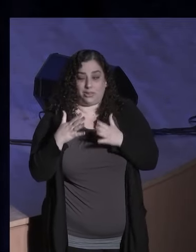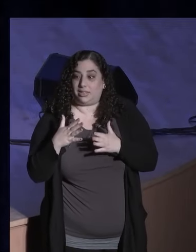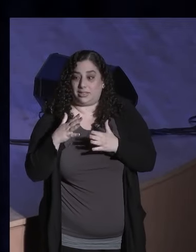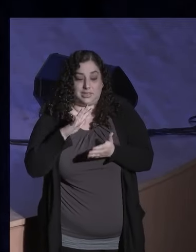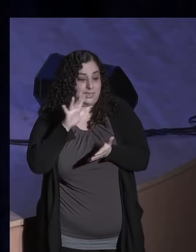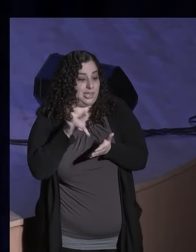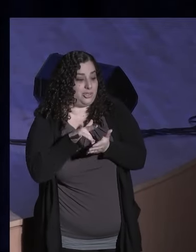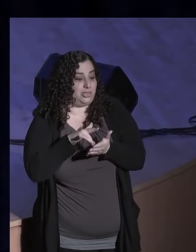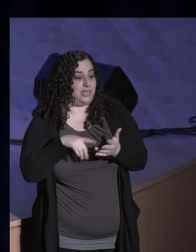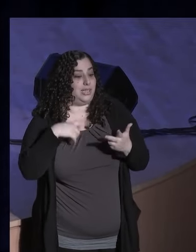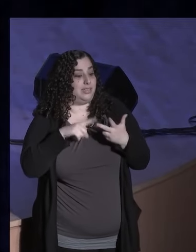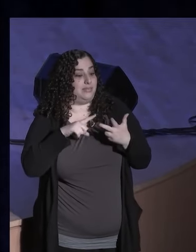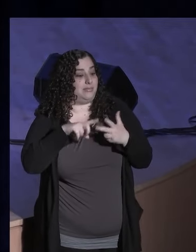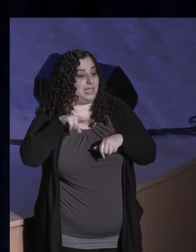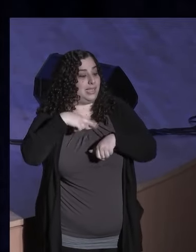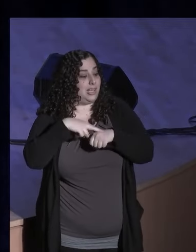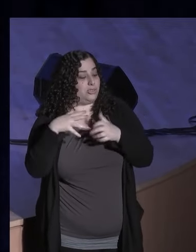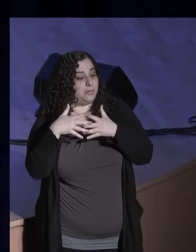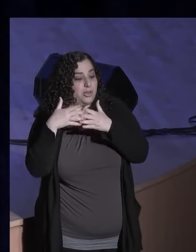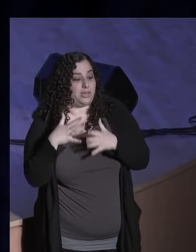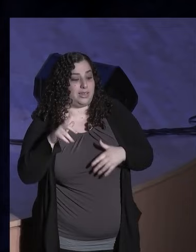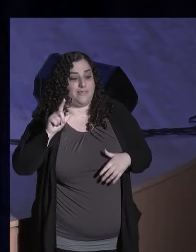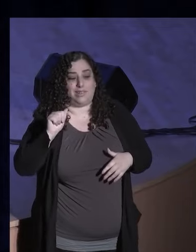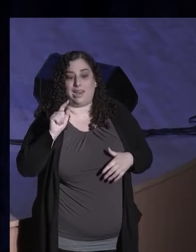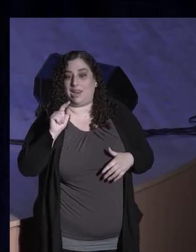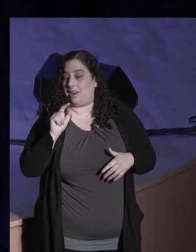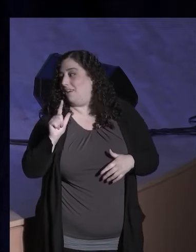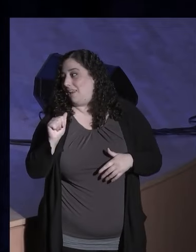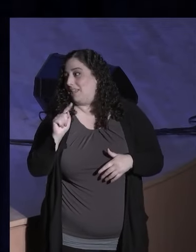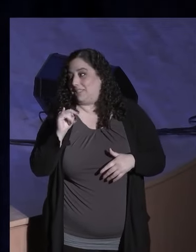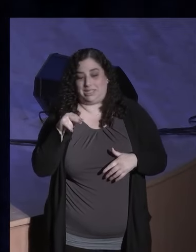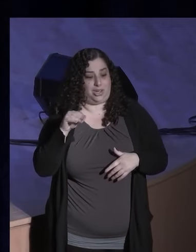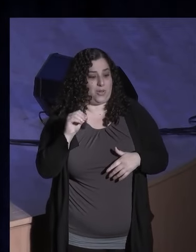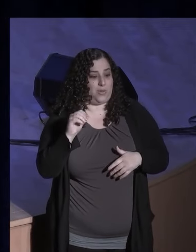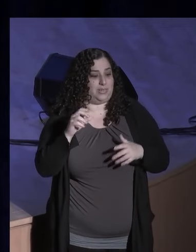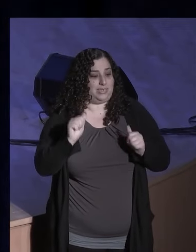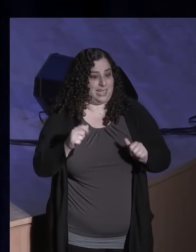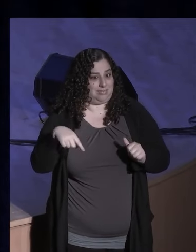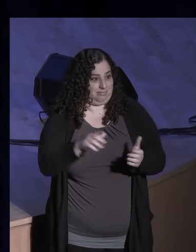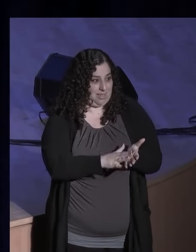you. And you can clap there for our incredible partners.